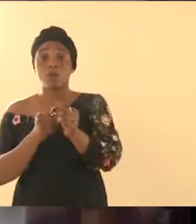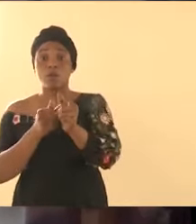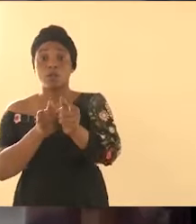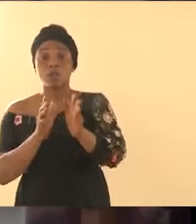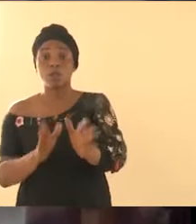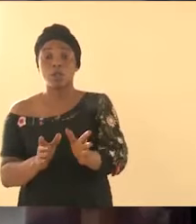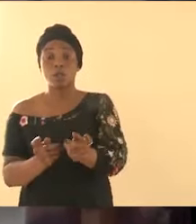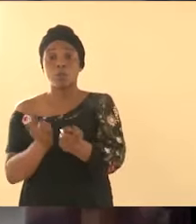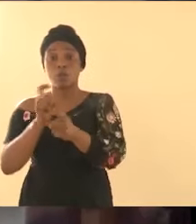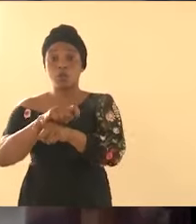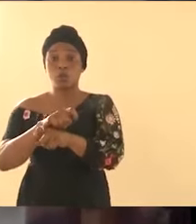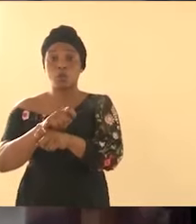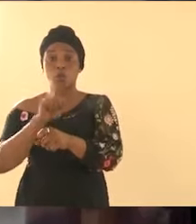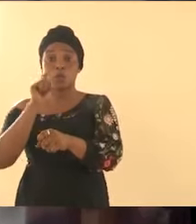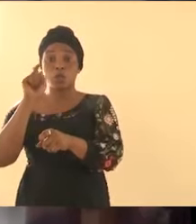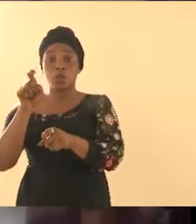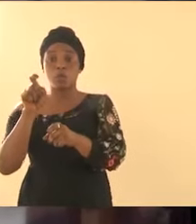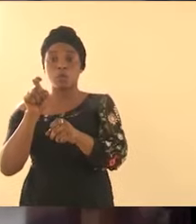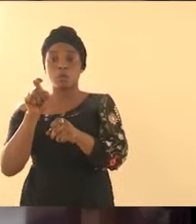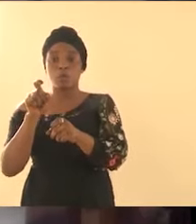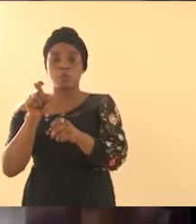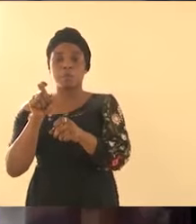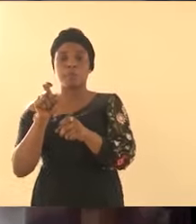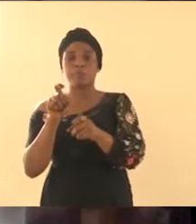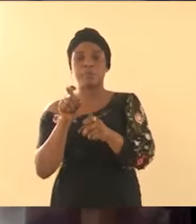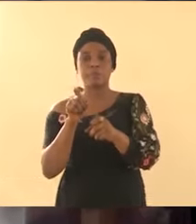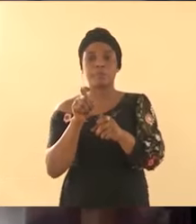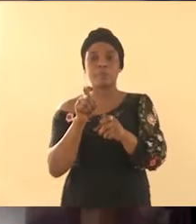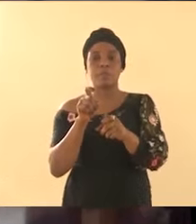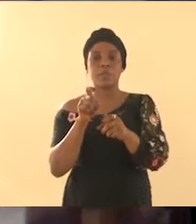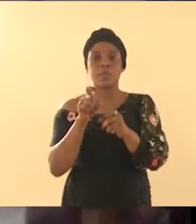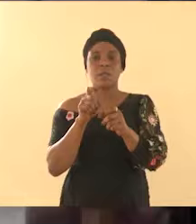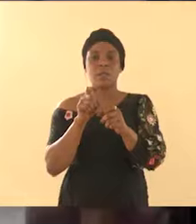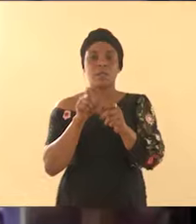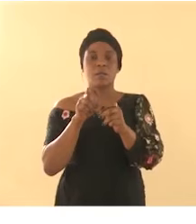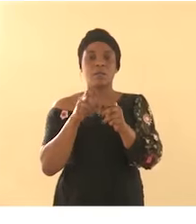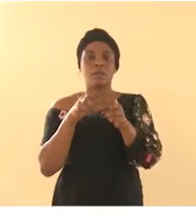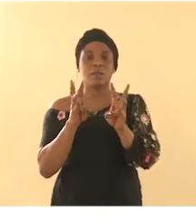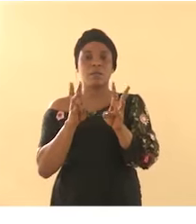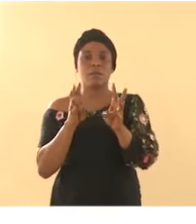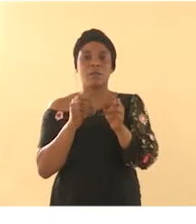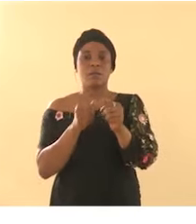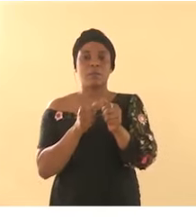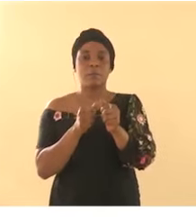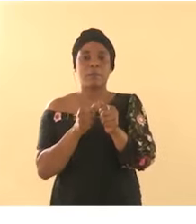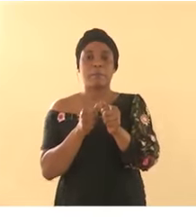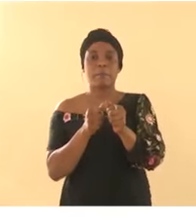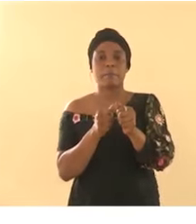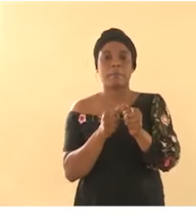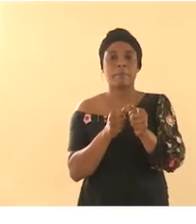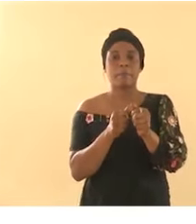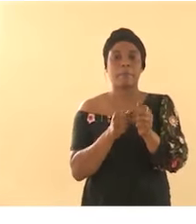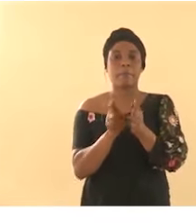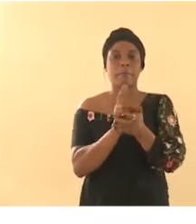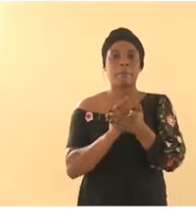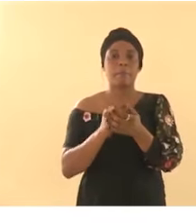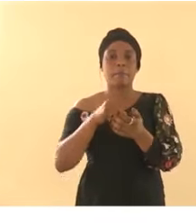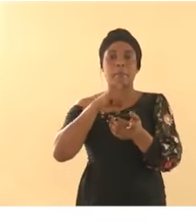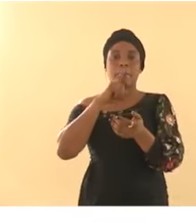For the disciples, the transfiguration was a major revelation and inspiration. The event for the disciples was meant